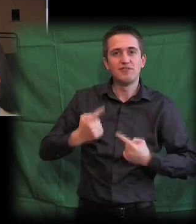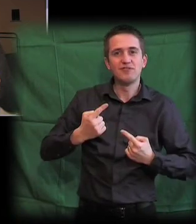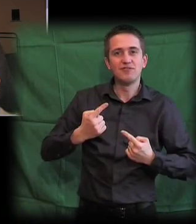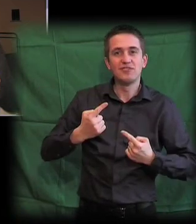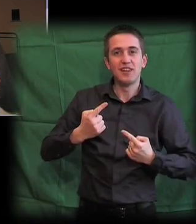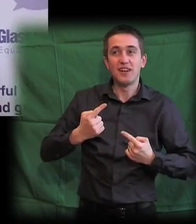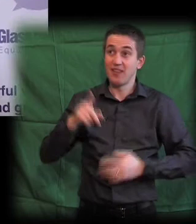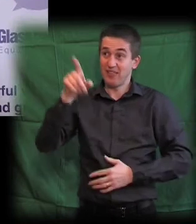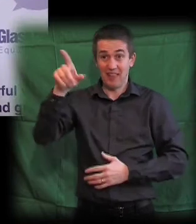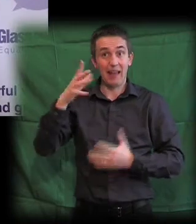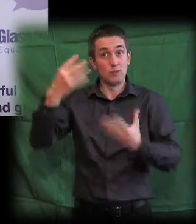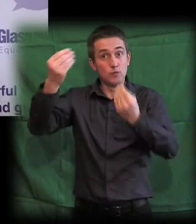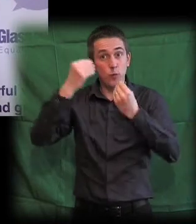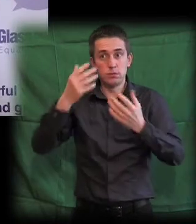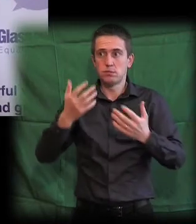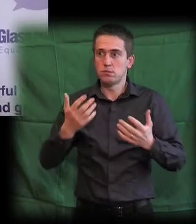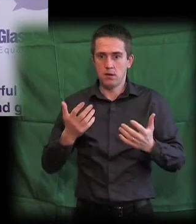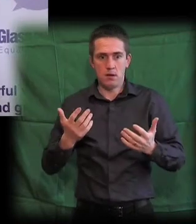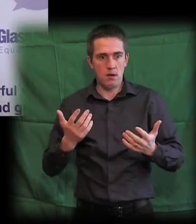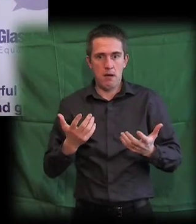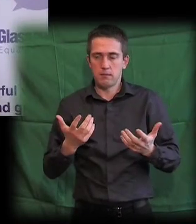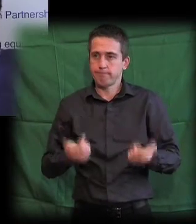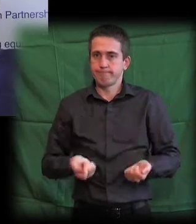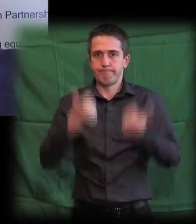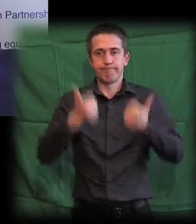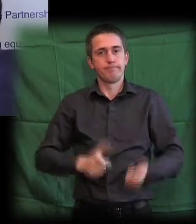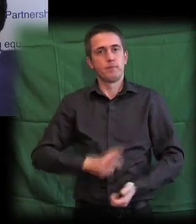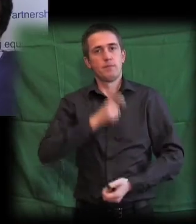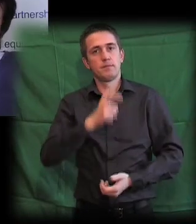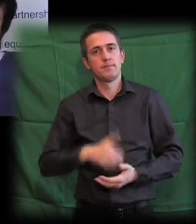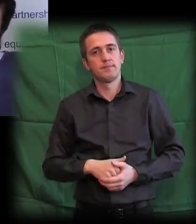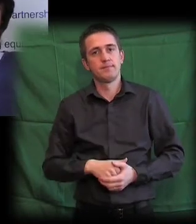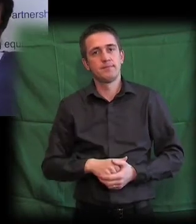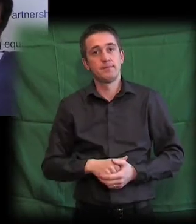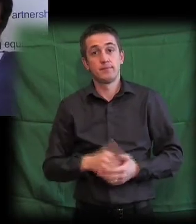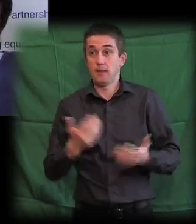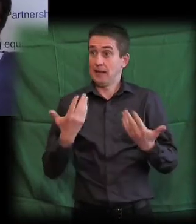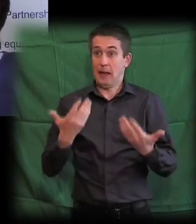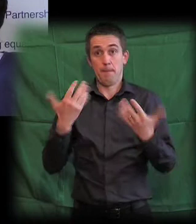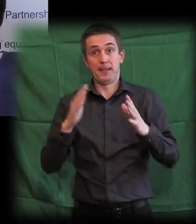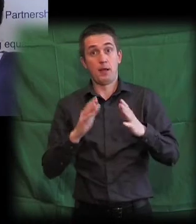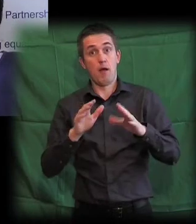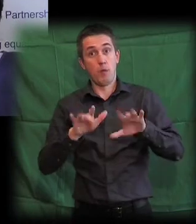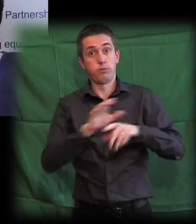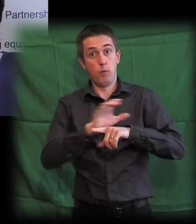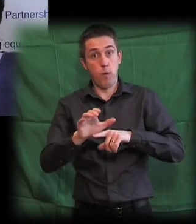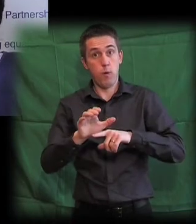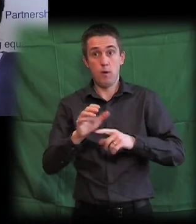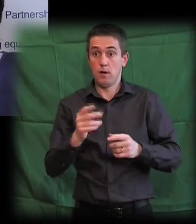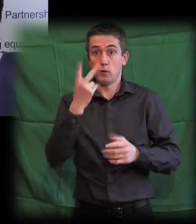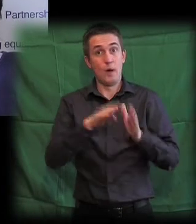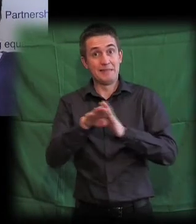actually taught us how to build up our confidence. I've been on a computer course and managed to pass 2 exams,